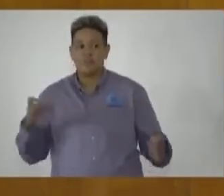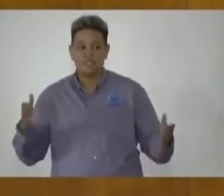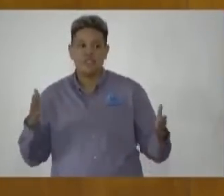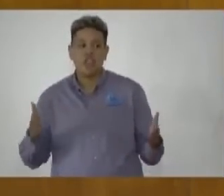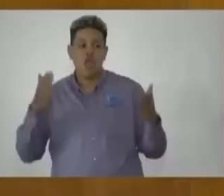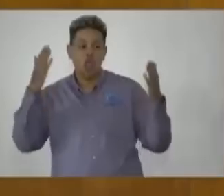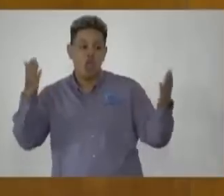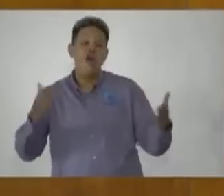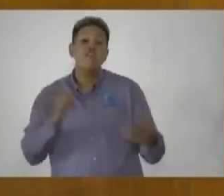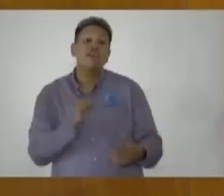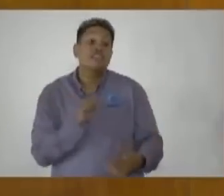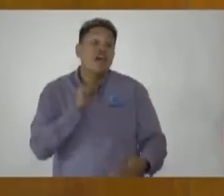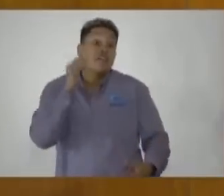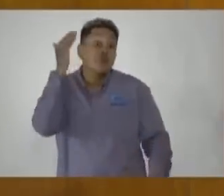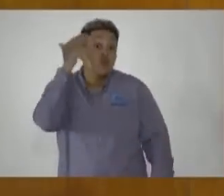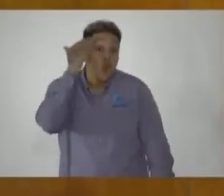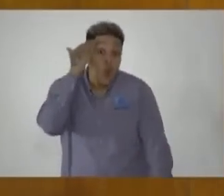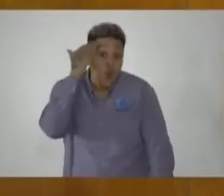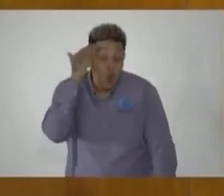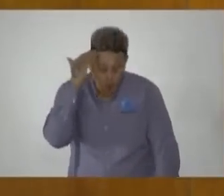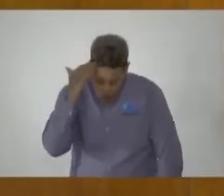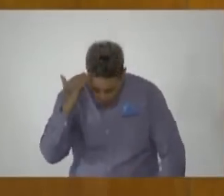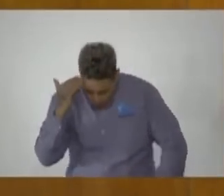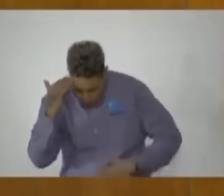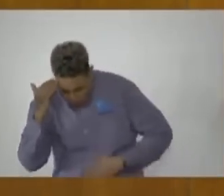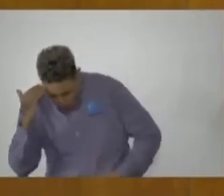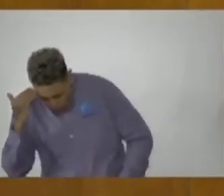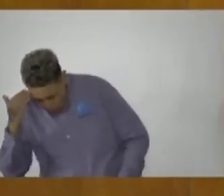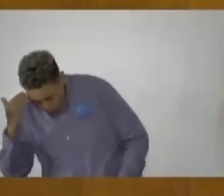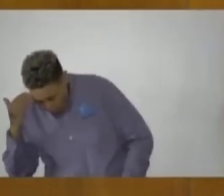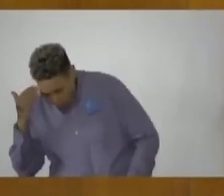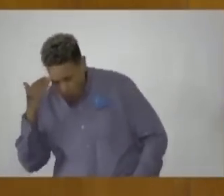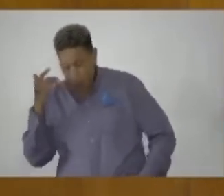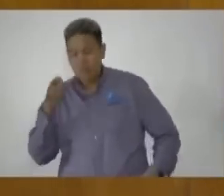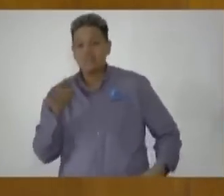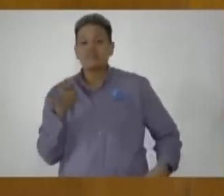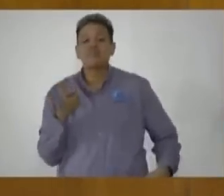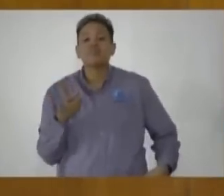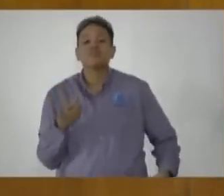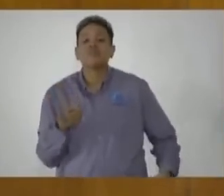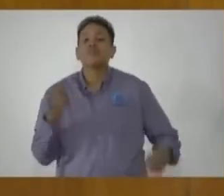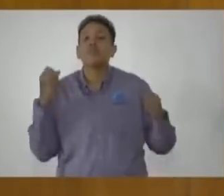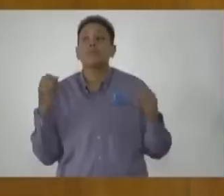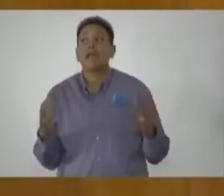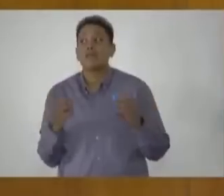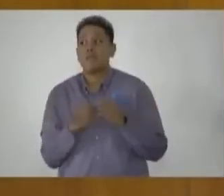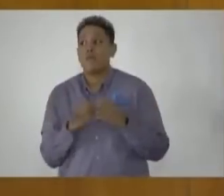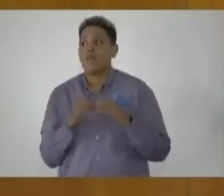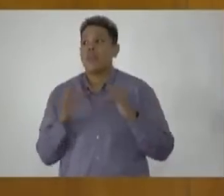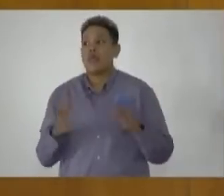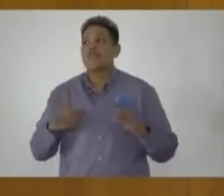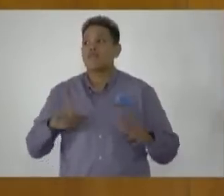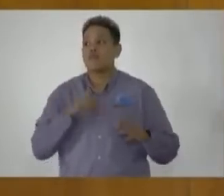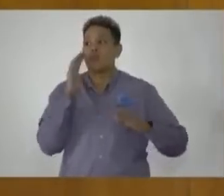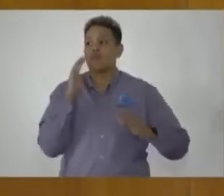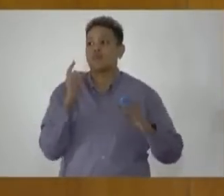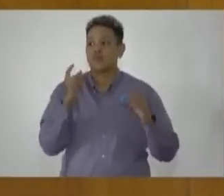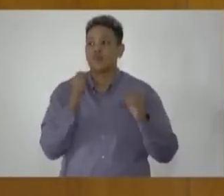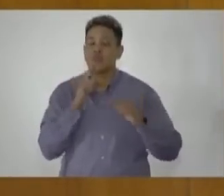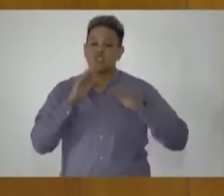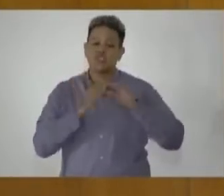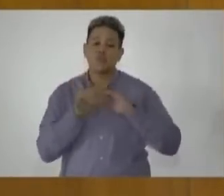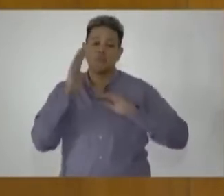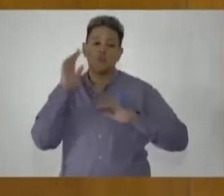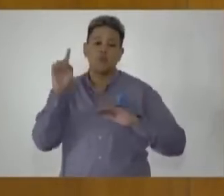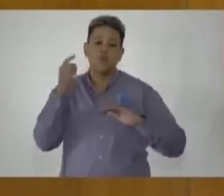offers. And I know, Mr. President, that there is so much more that we will do, and Jamaica will